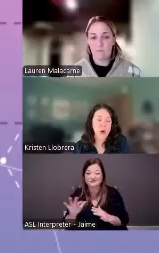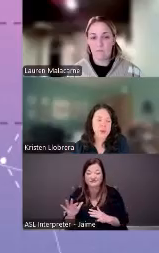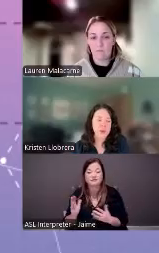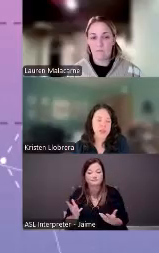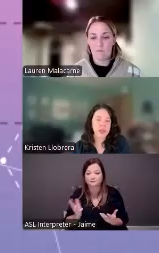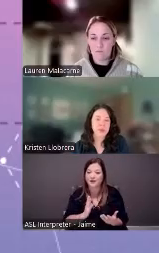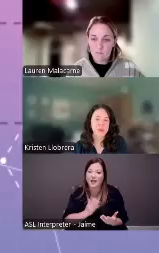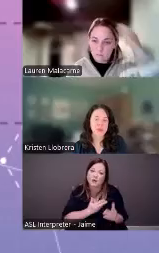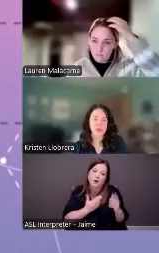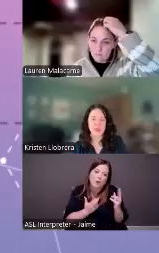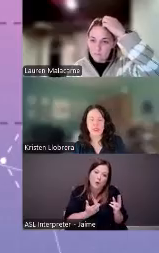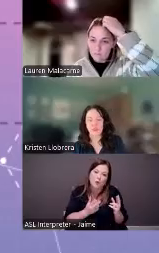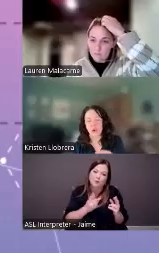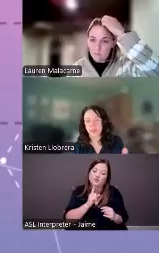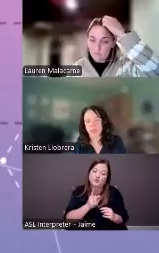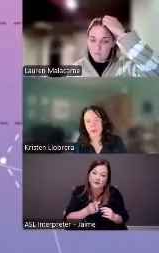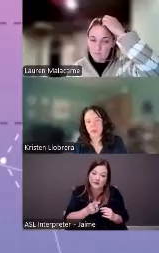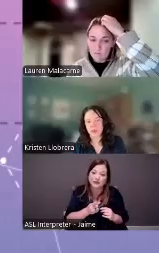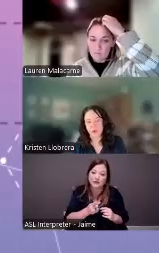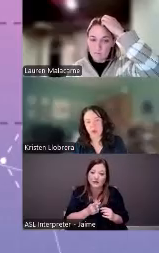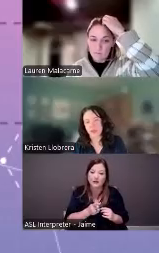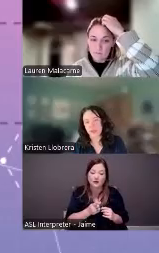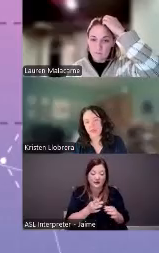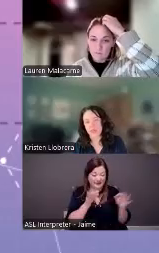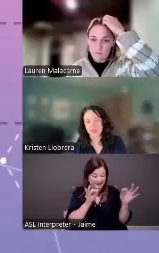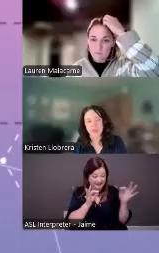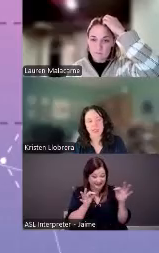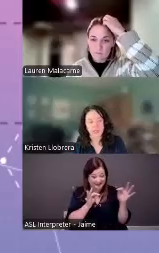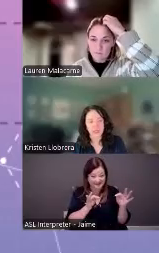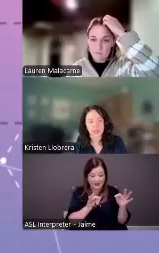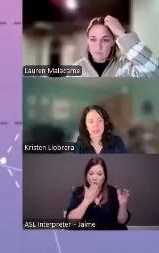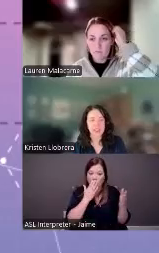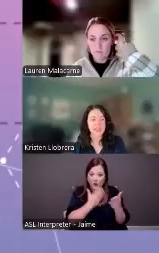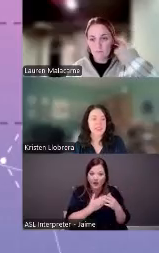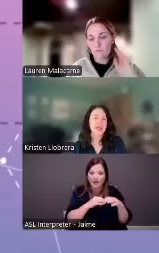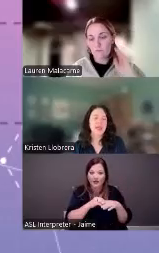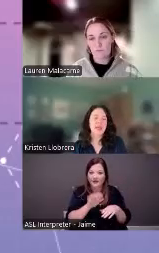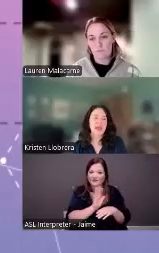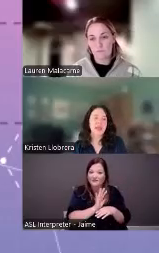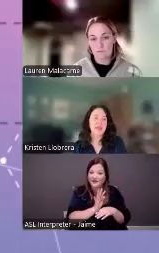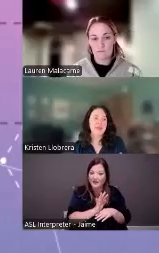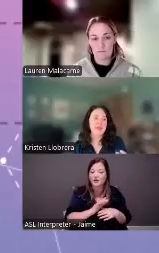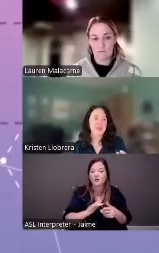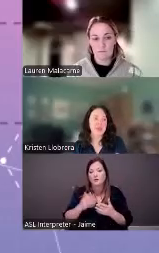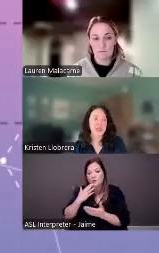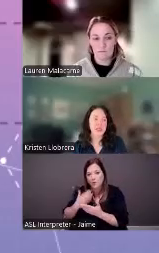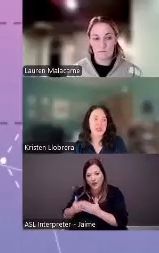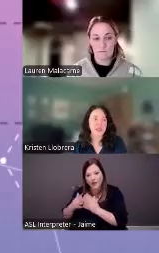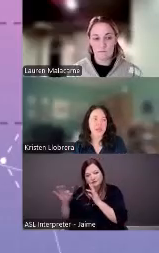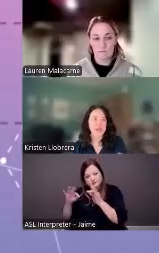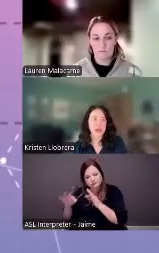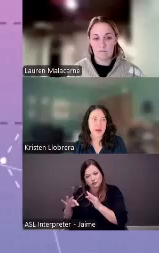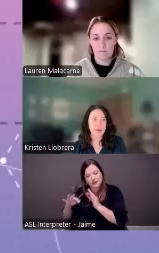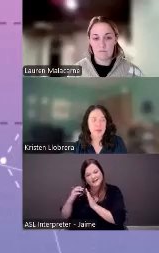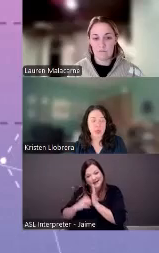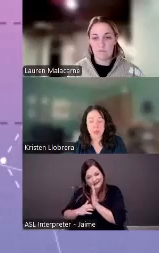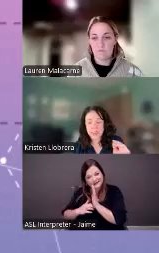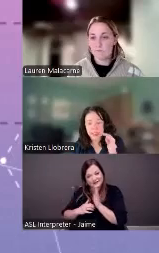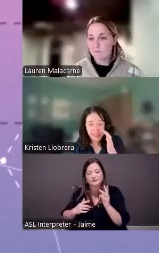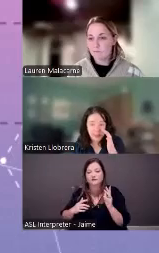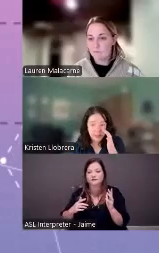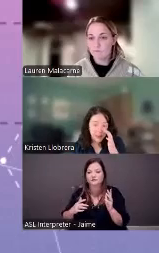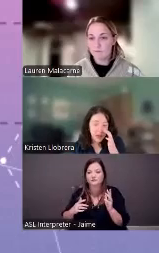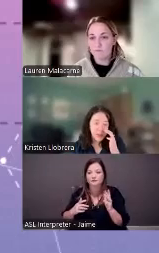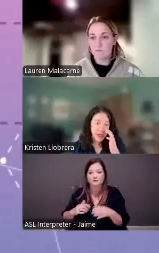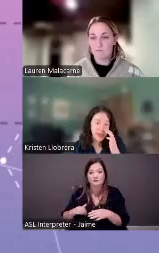Our hope is really that it's broken down so well in the videos and in the text, and then in using the